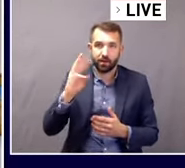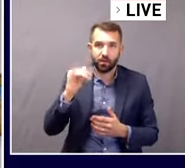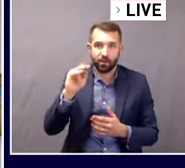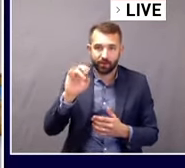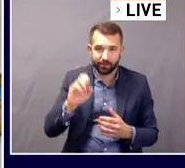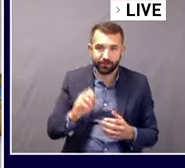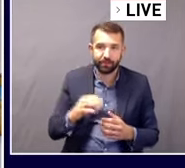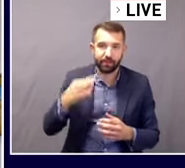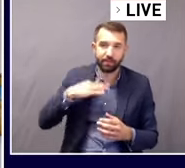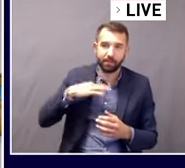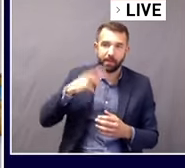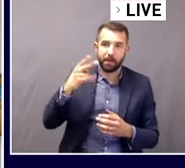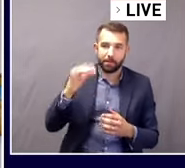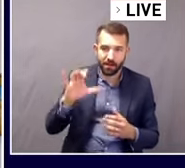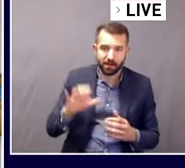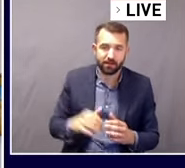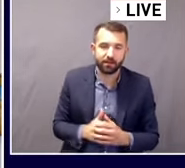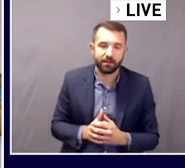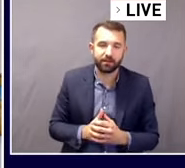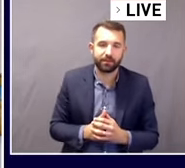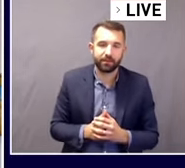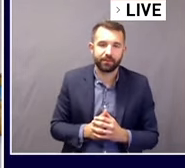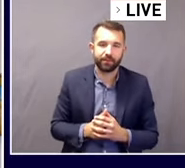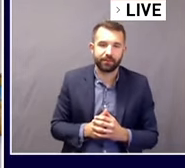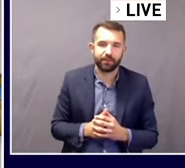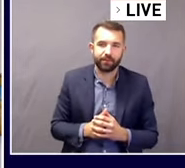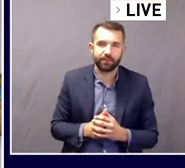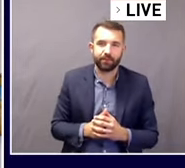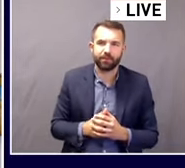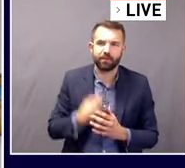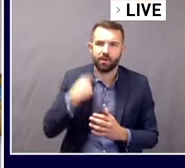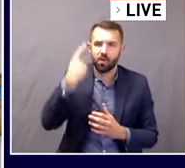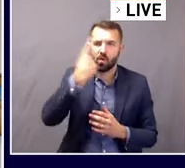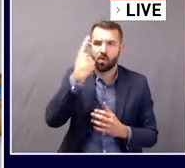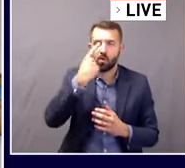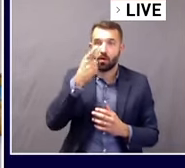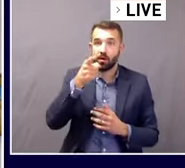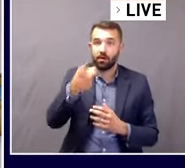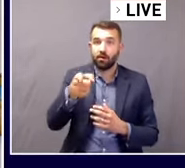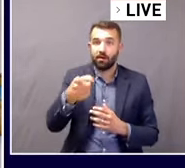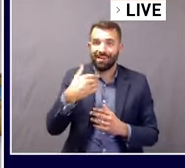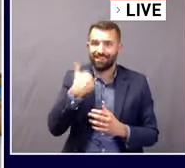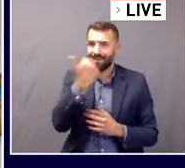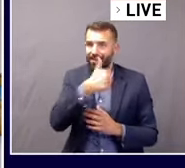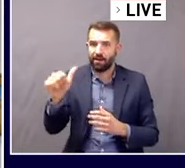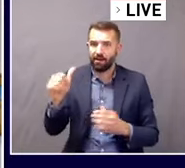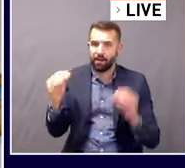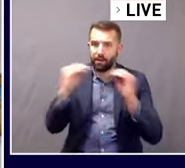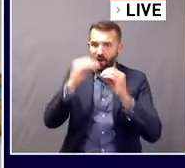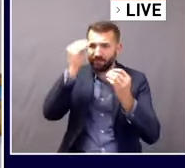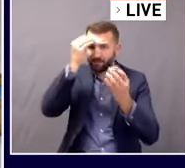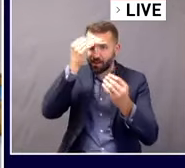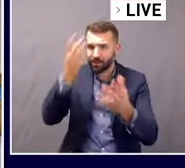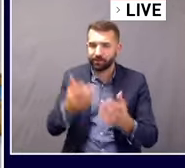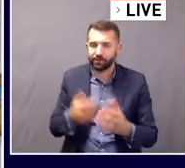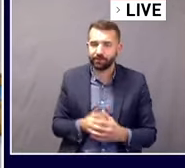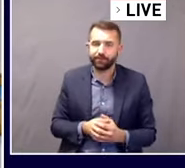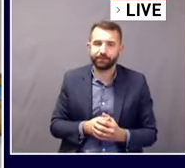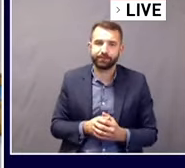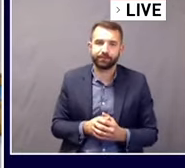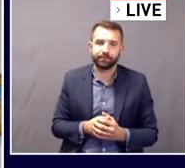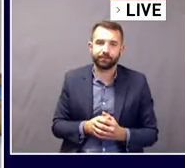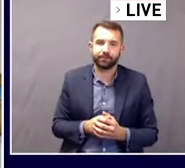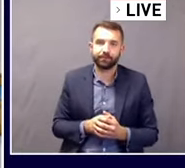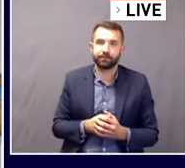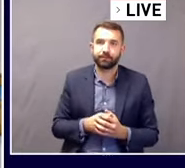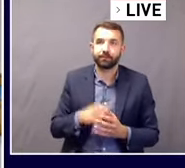Thanks, Dr. Shah. I was wondering if you have any more information about how the virus spread at gatherings like the funeral reception, if